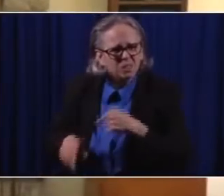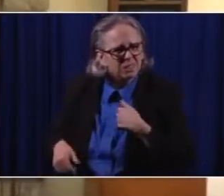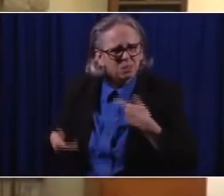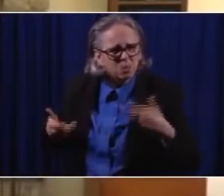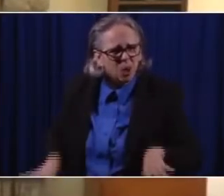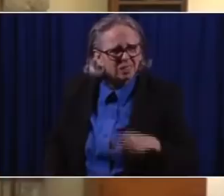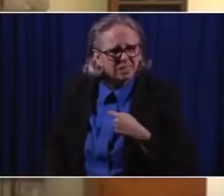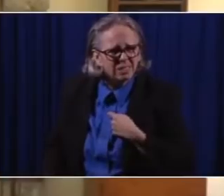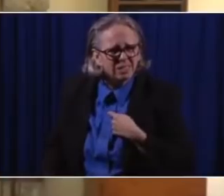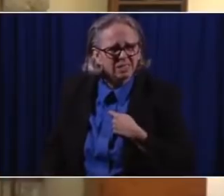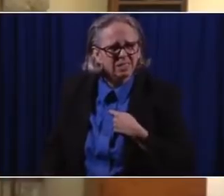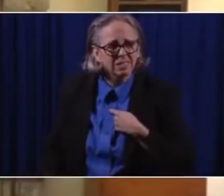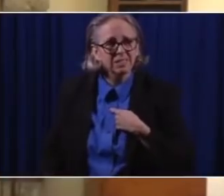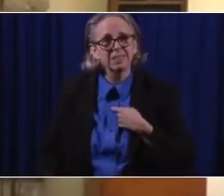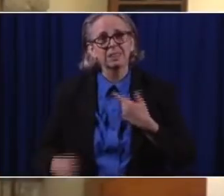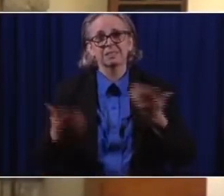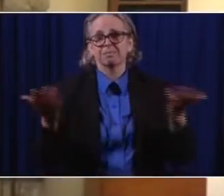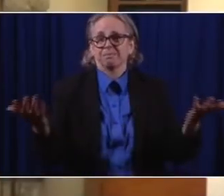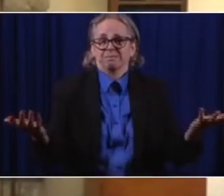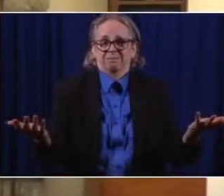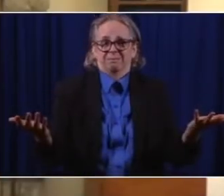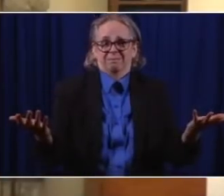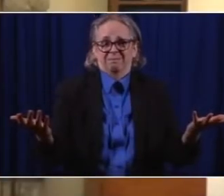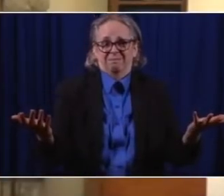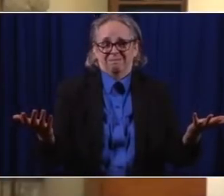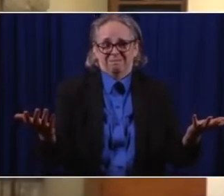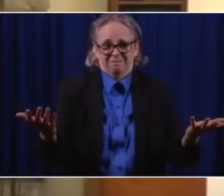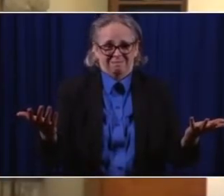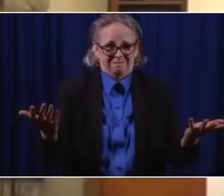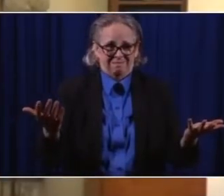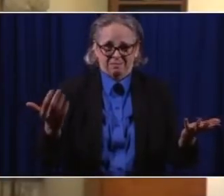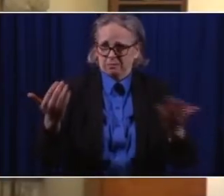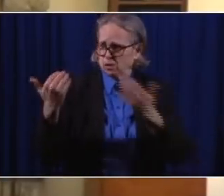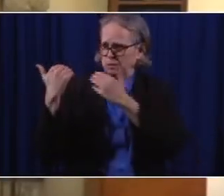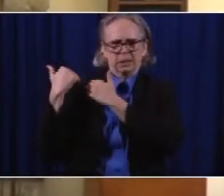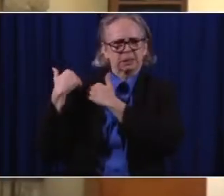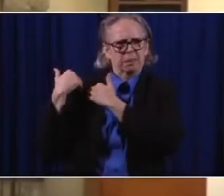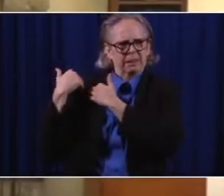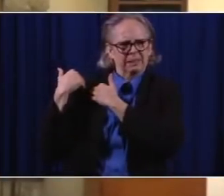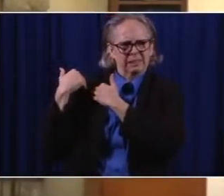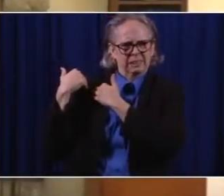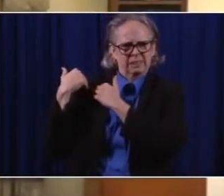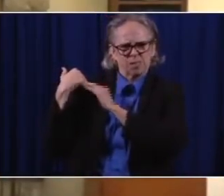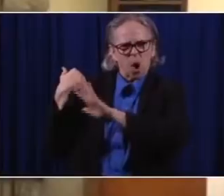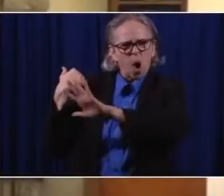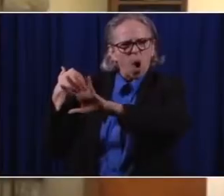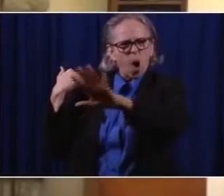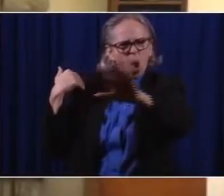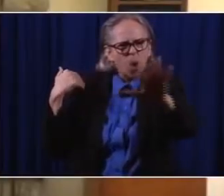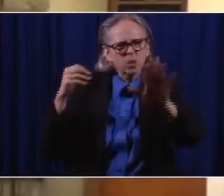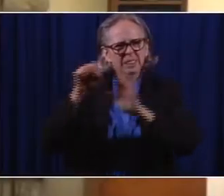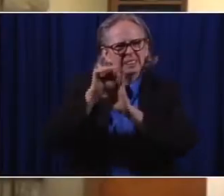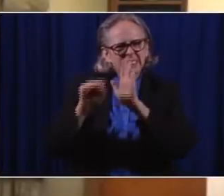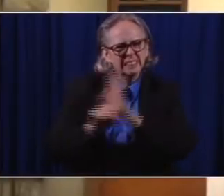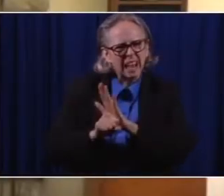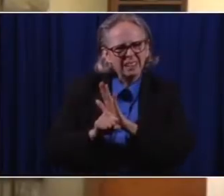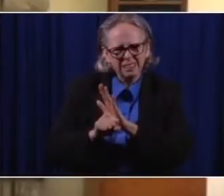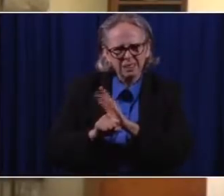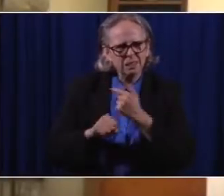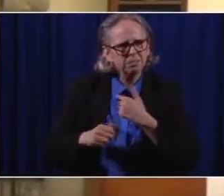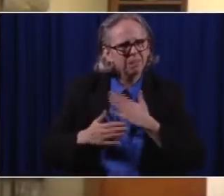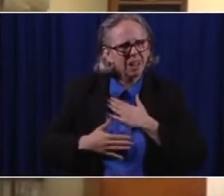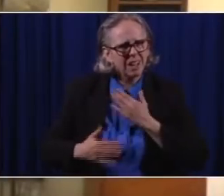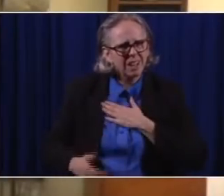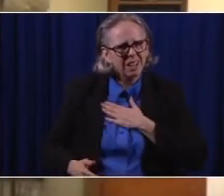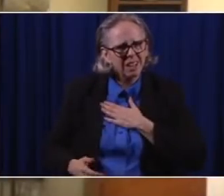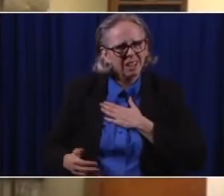But the buck does stop with me. And I can tell you, and medical experts have